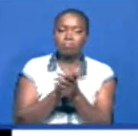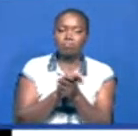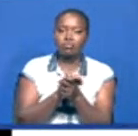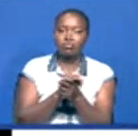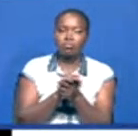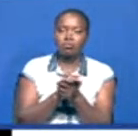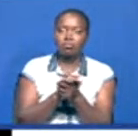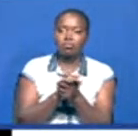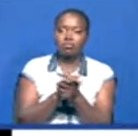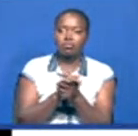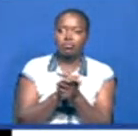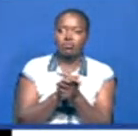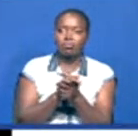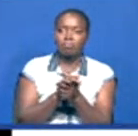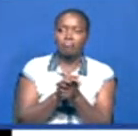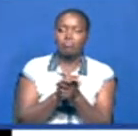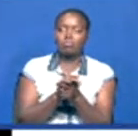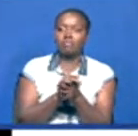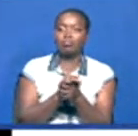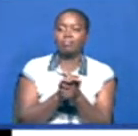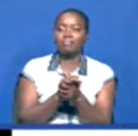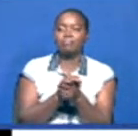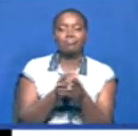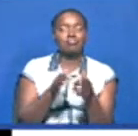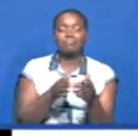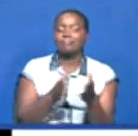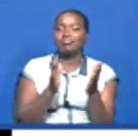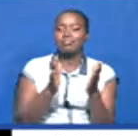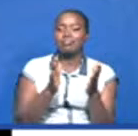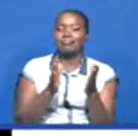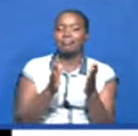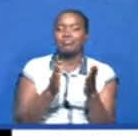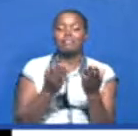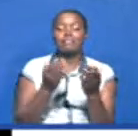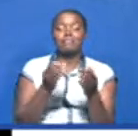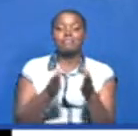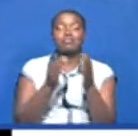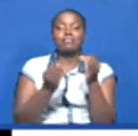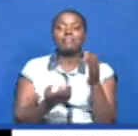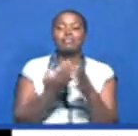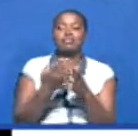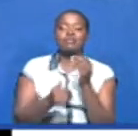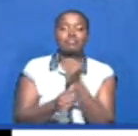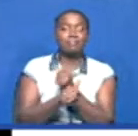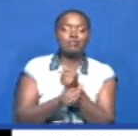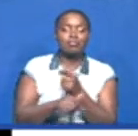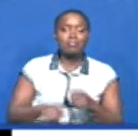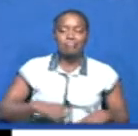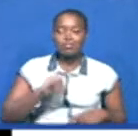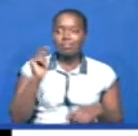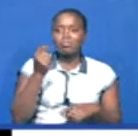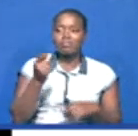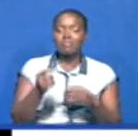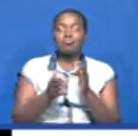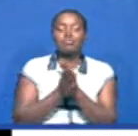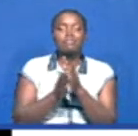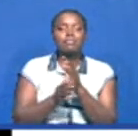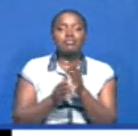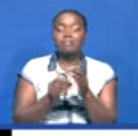if it's allowed to grow, we will be threatening the lives of Kenyans and threatening the property of